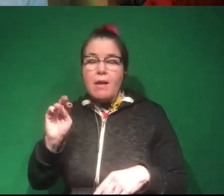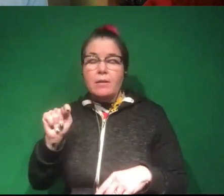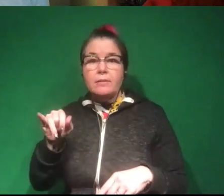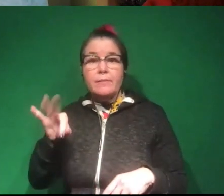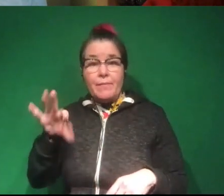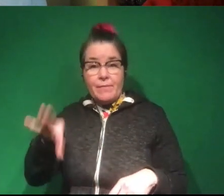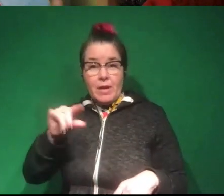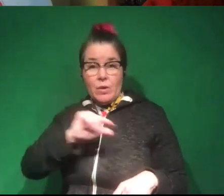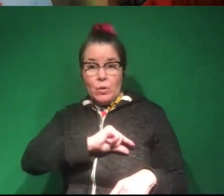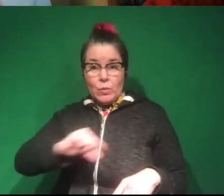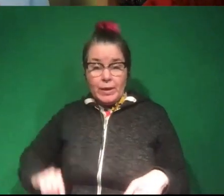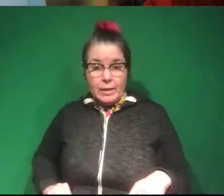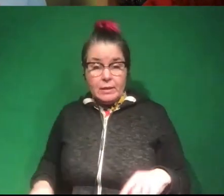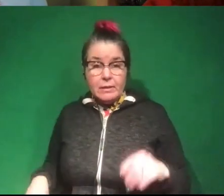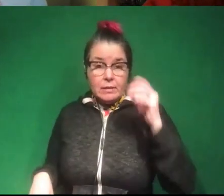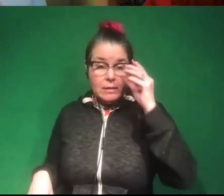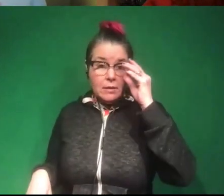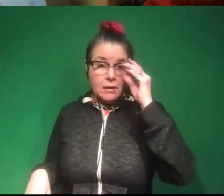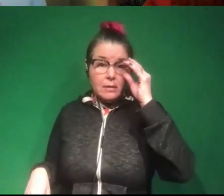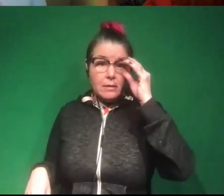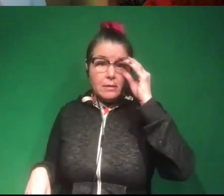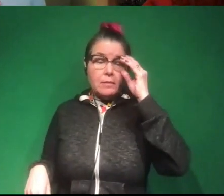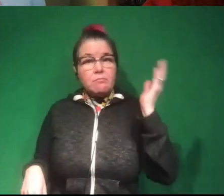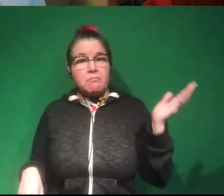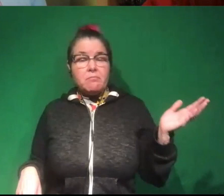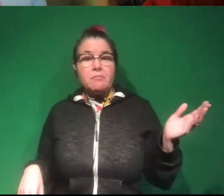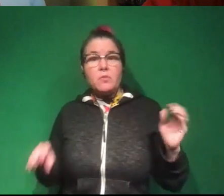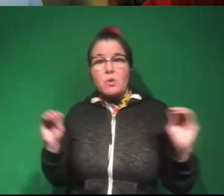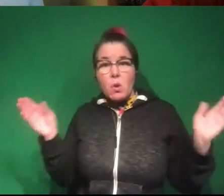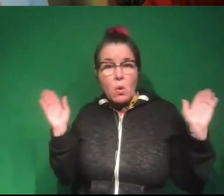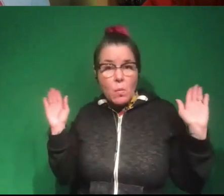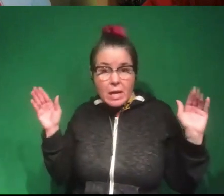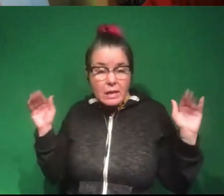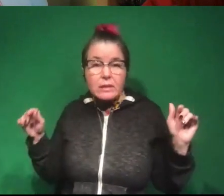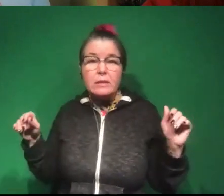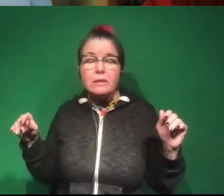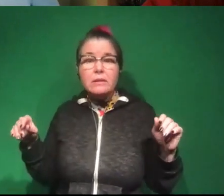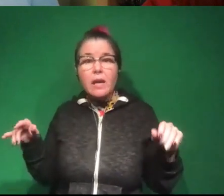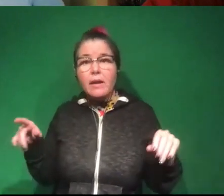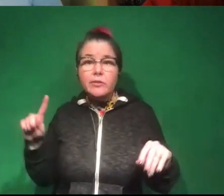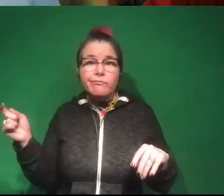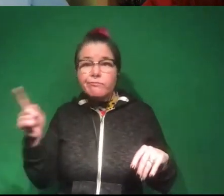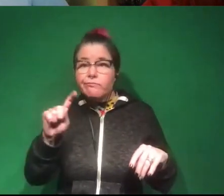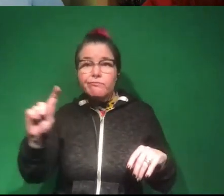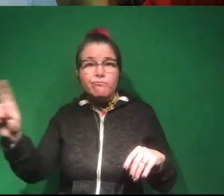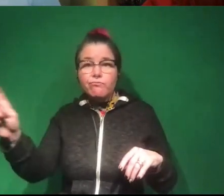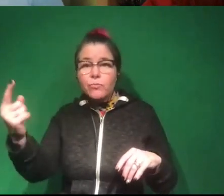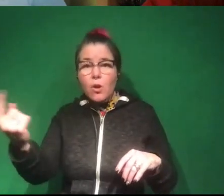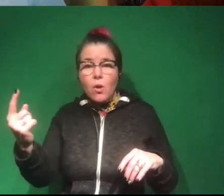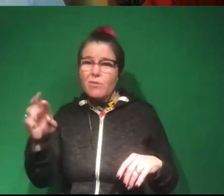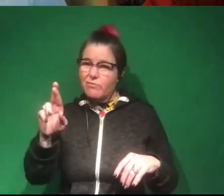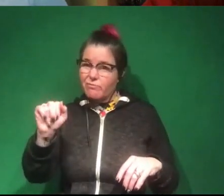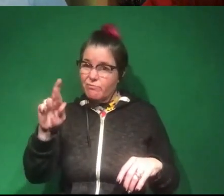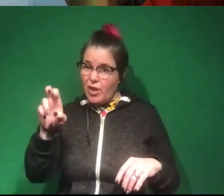queen that is, has no wings anymore and she's kind of wandering off by herself, that's a rare